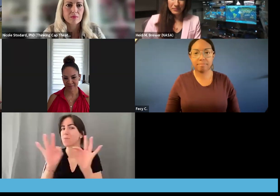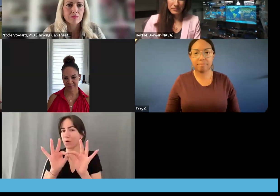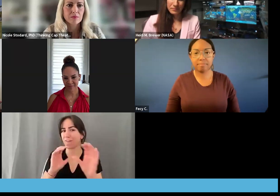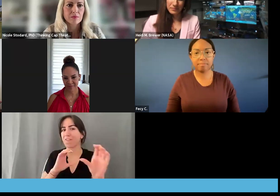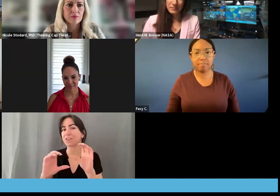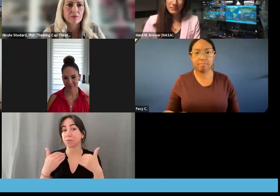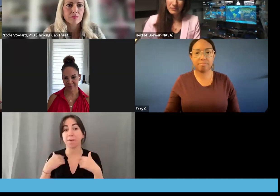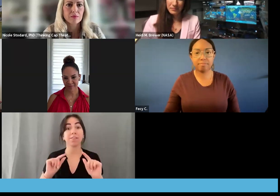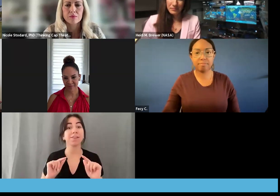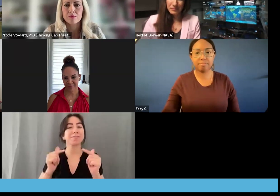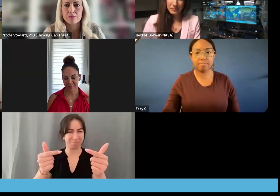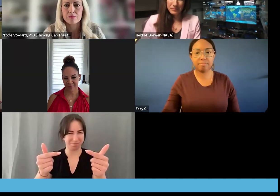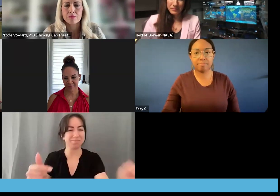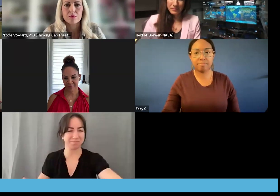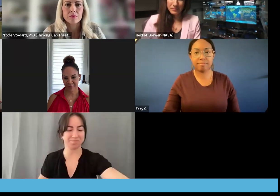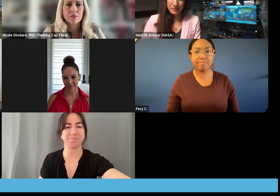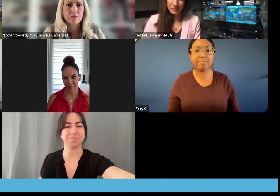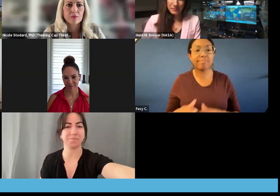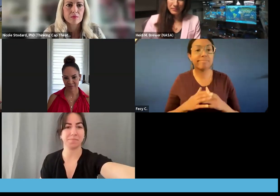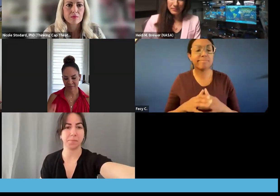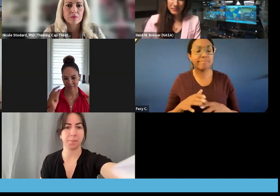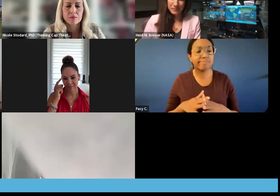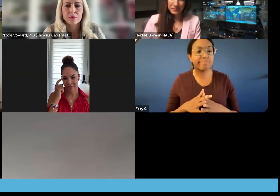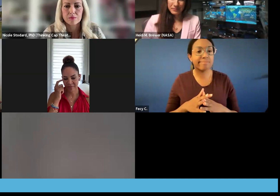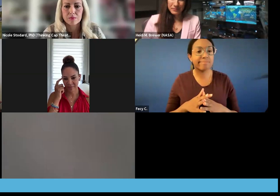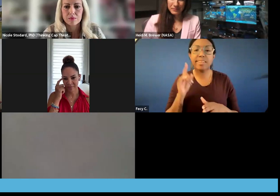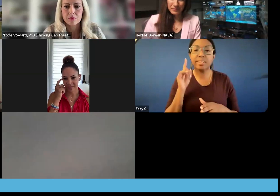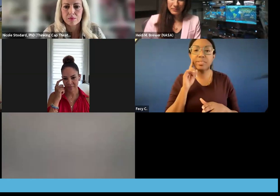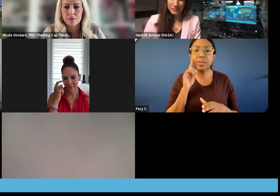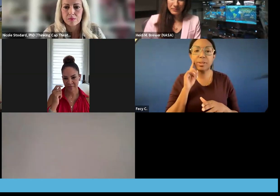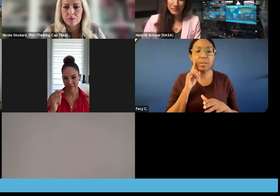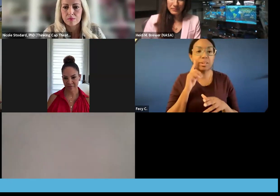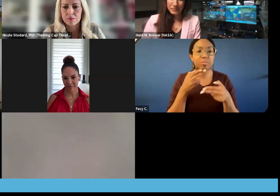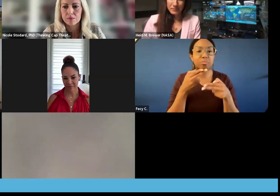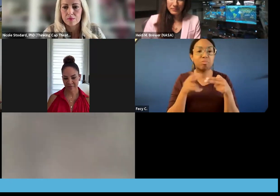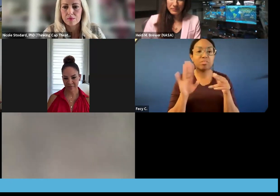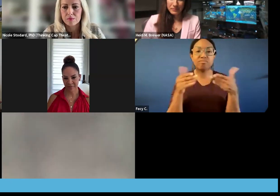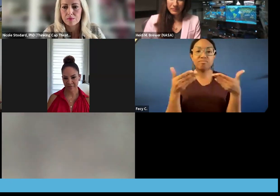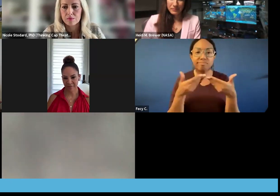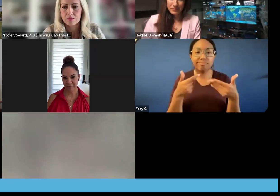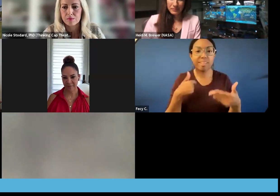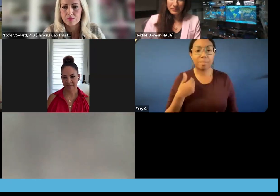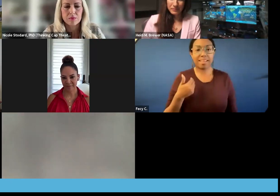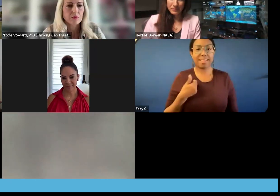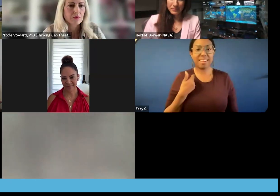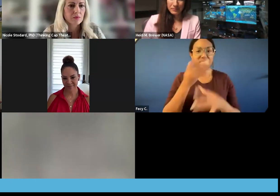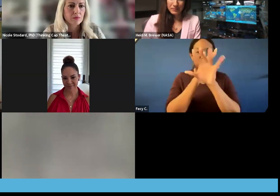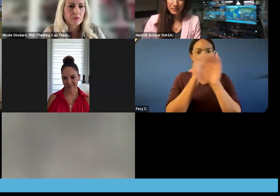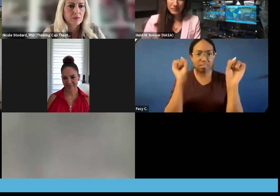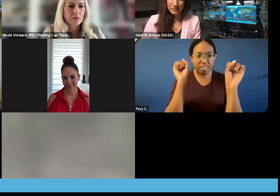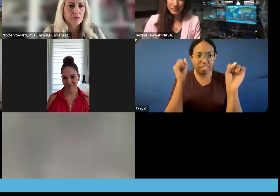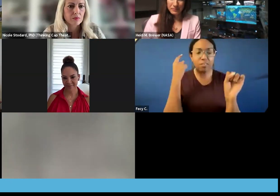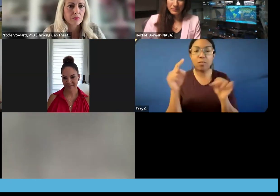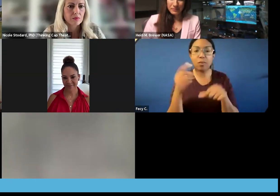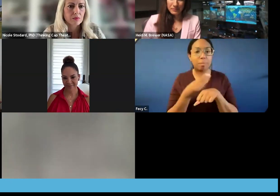conversation to have. So as you heard a little briefly in my introduction, I am the youngest president and CEO for the Miami Beach Chamber